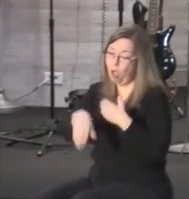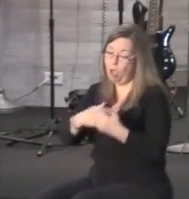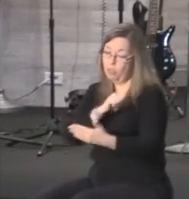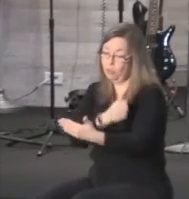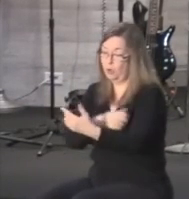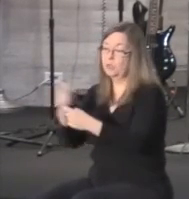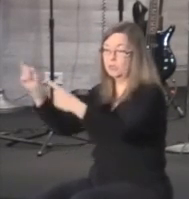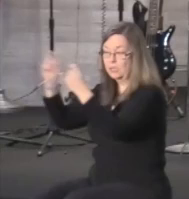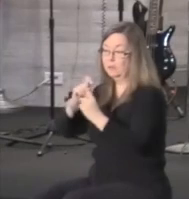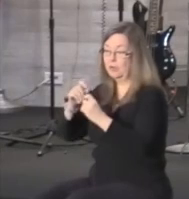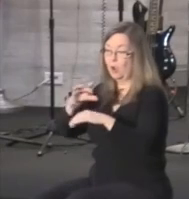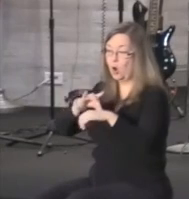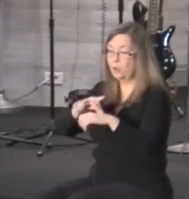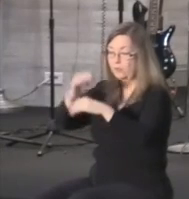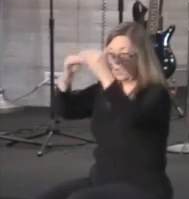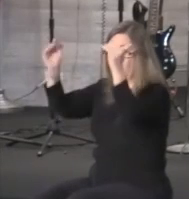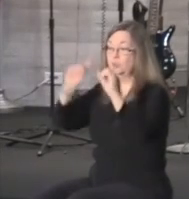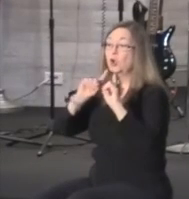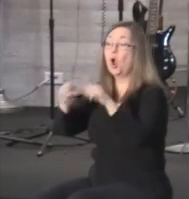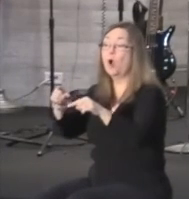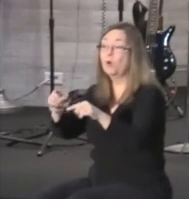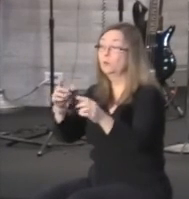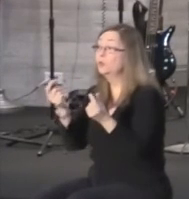and in heaven. Go therefore and do what?